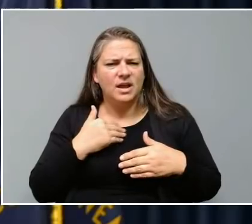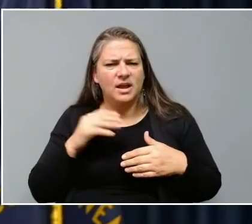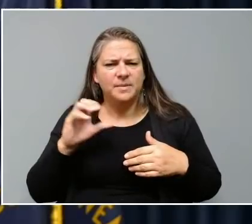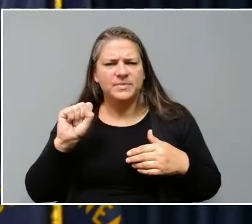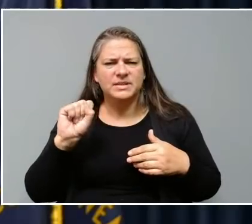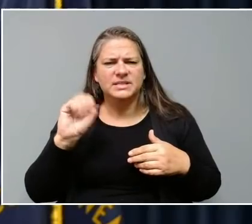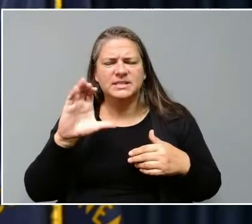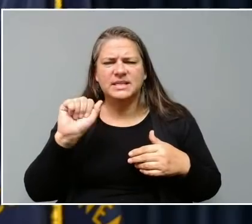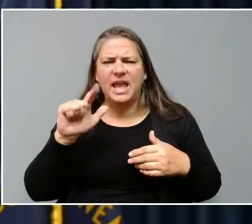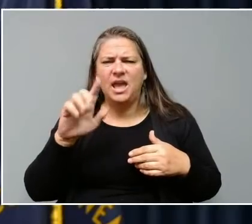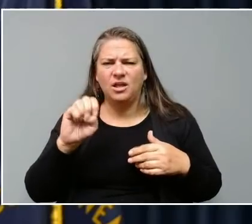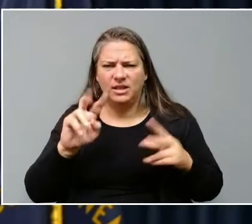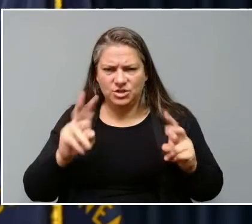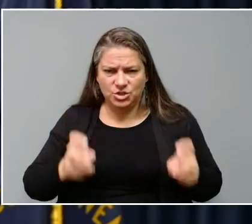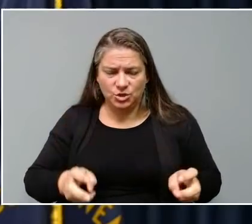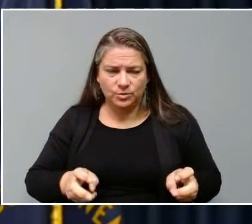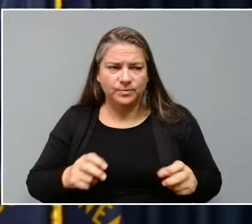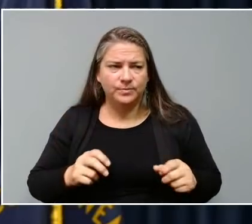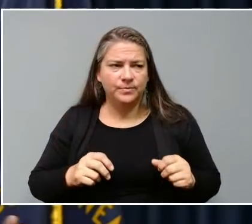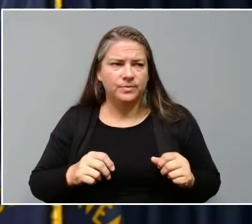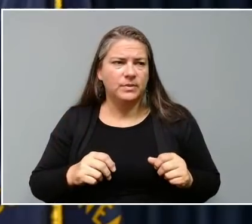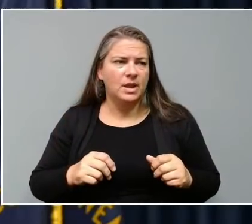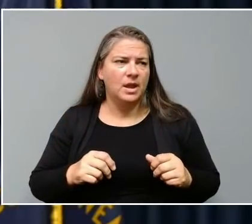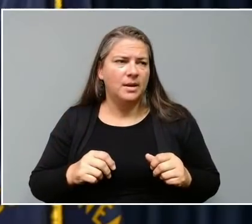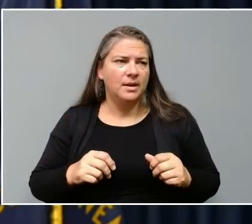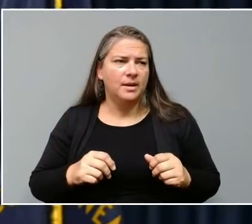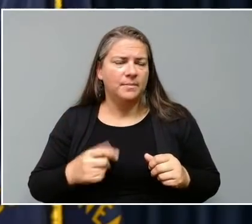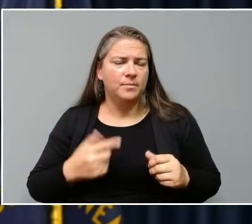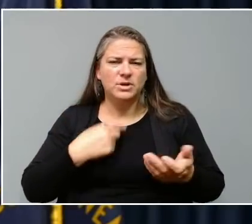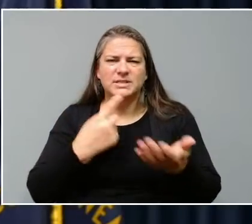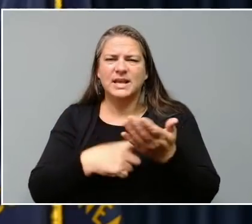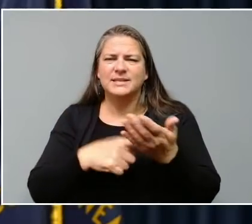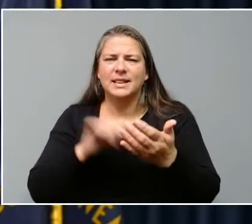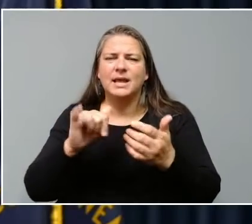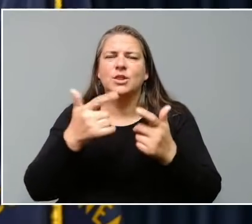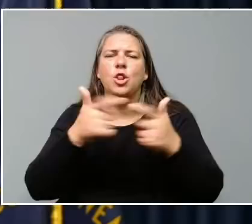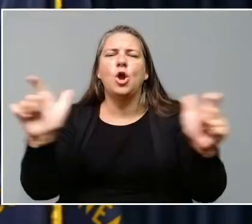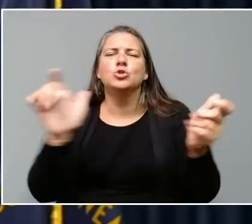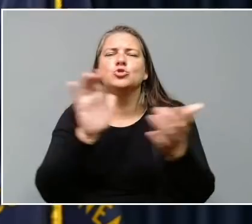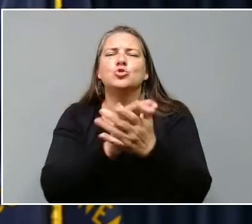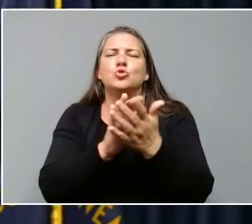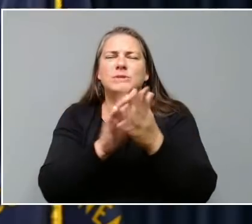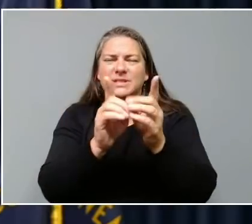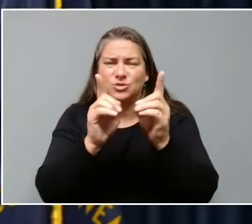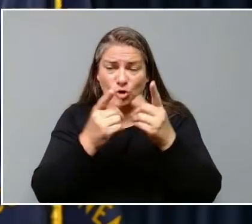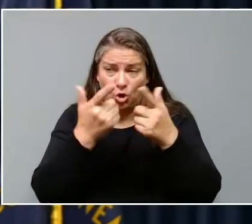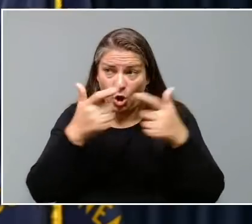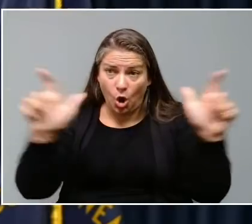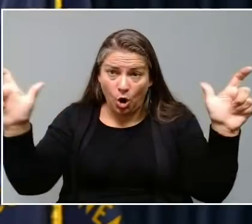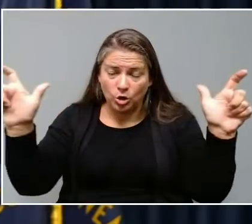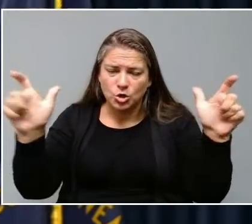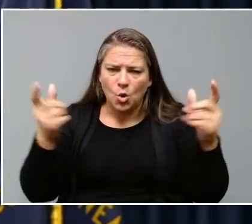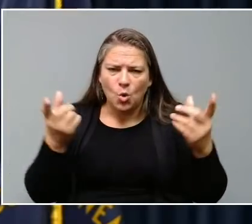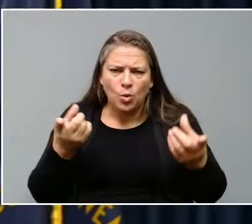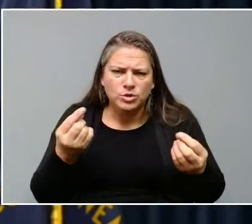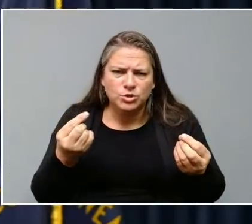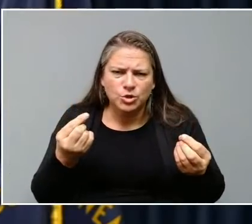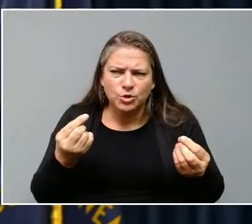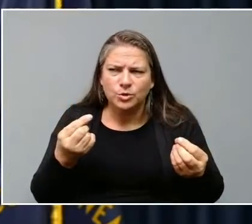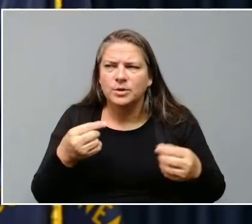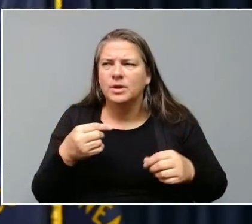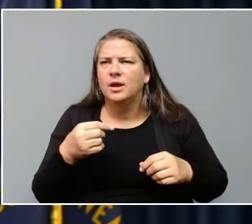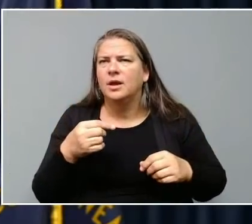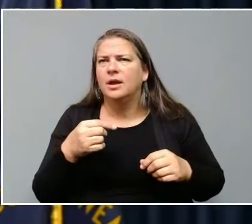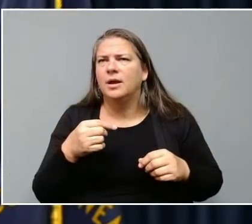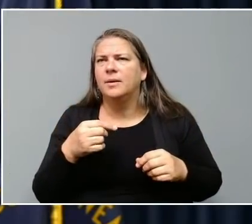yesterday with folks about some of the larger school districts and what it would take. And then there's also, I think